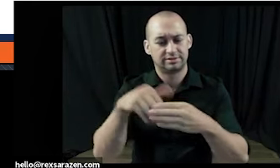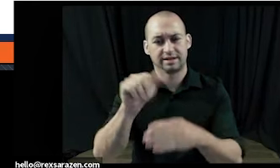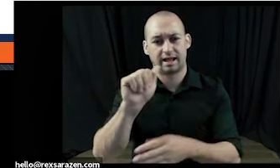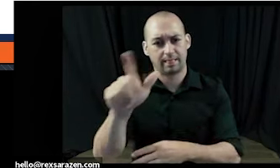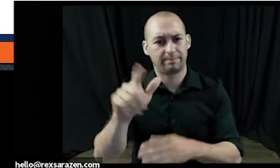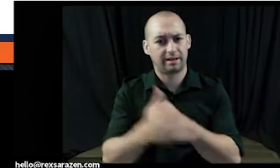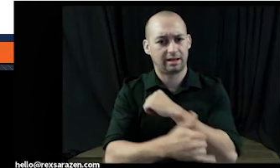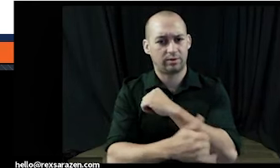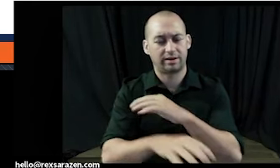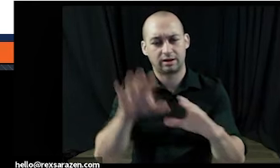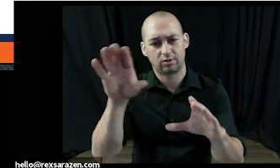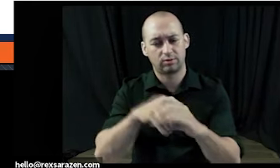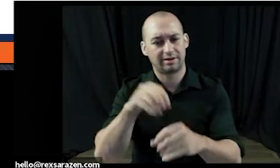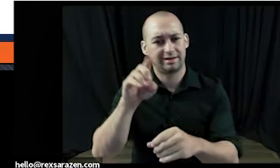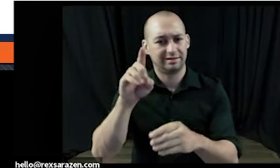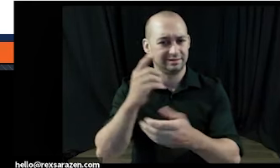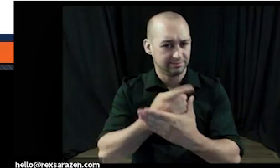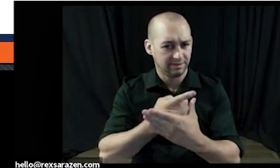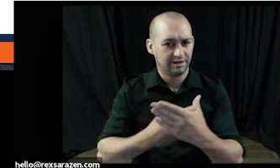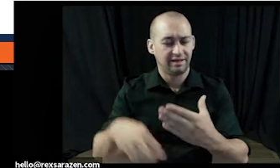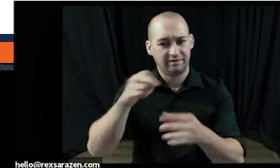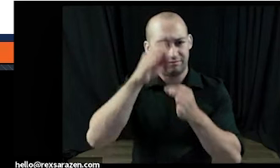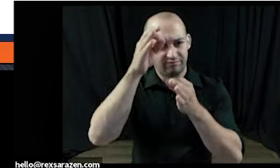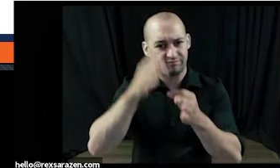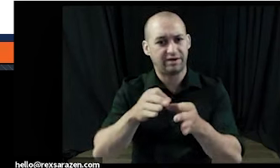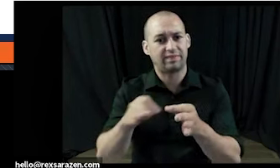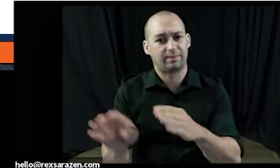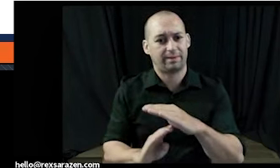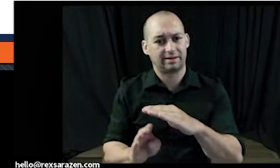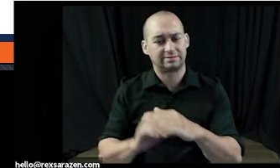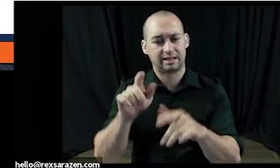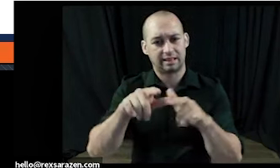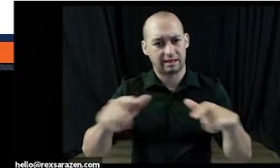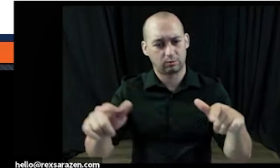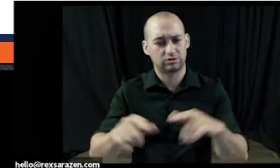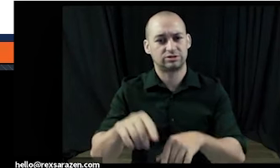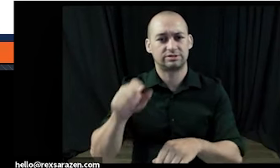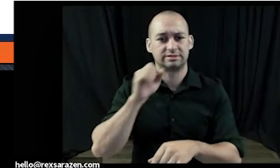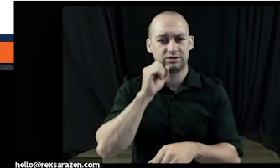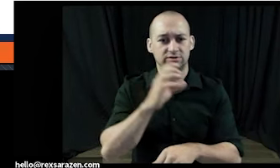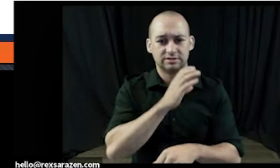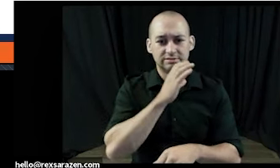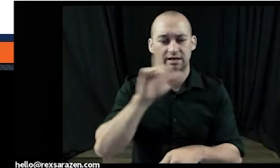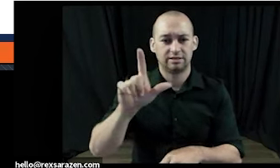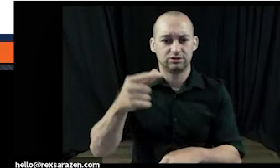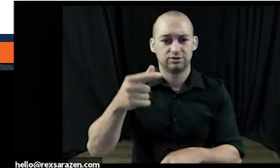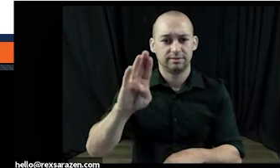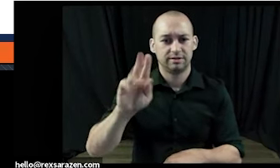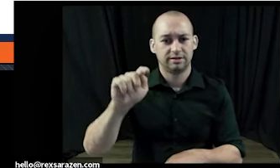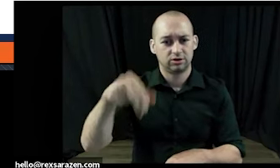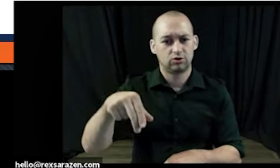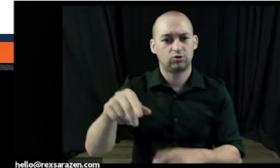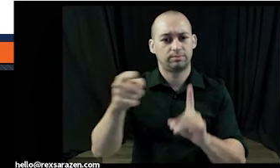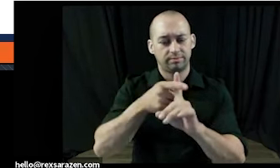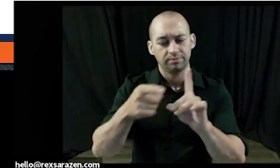including disability, faith-based, language, senior, LGBTQ+, youth,